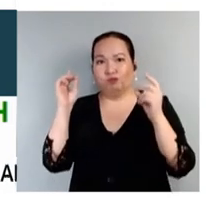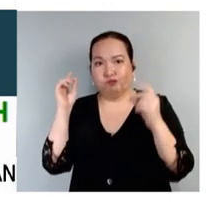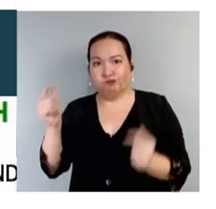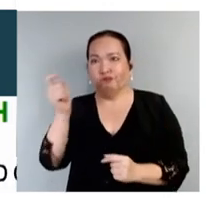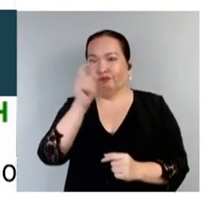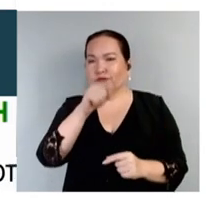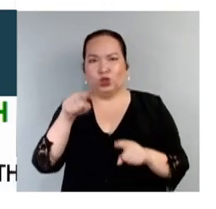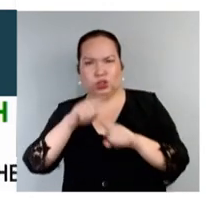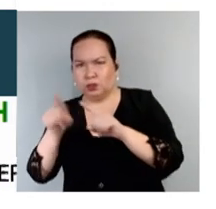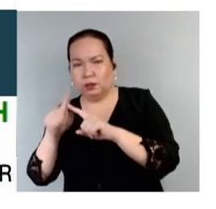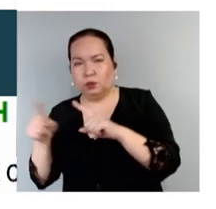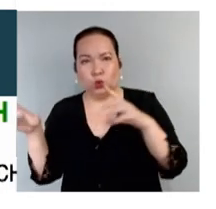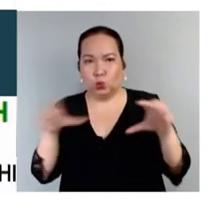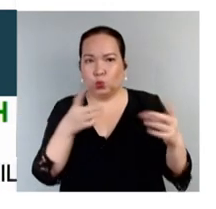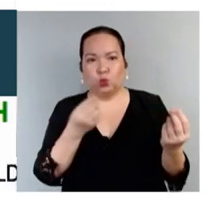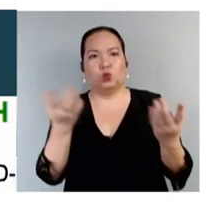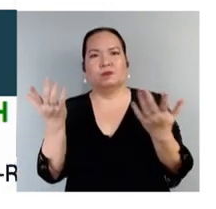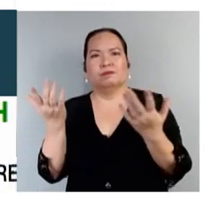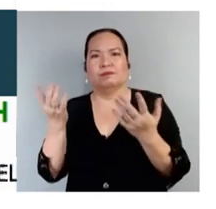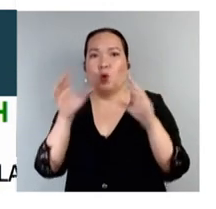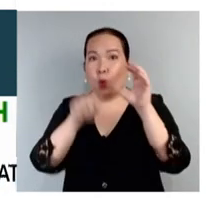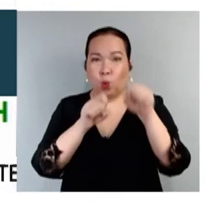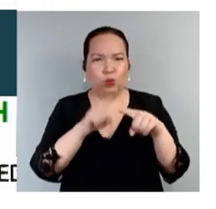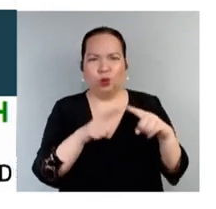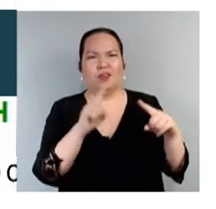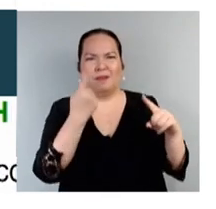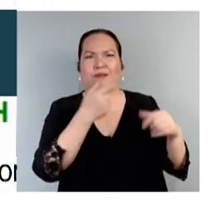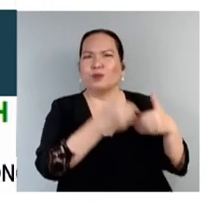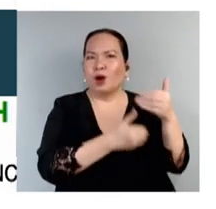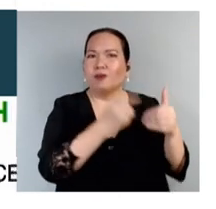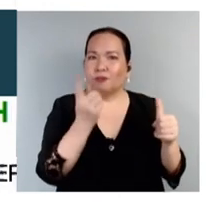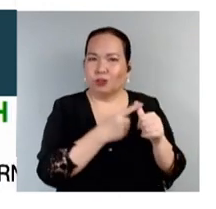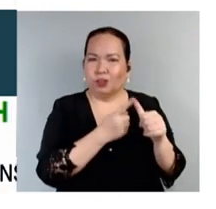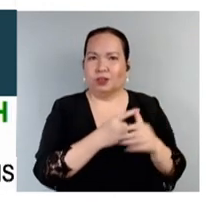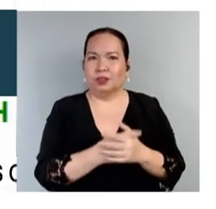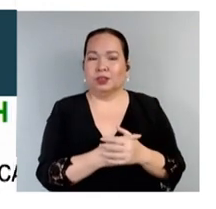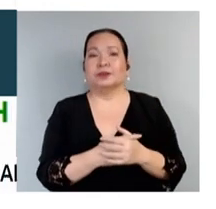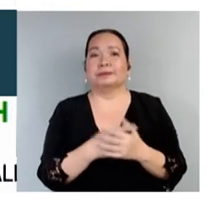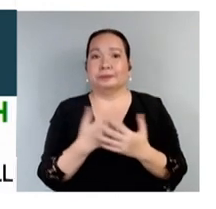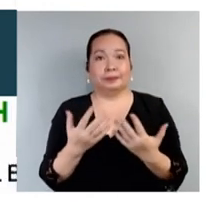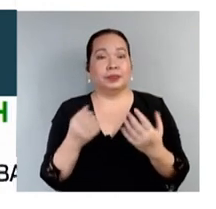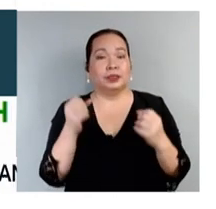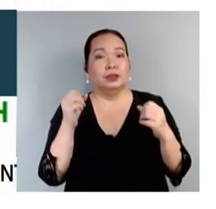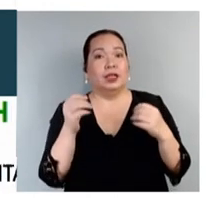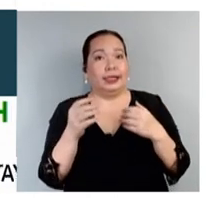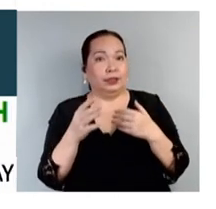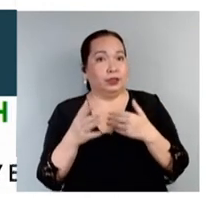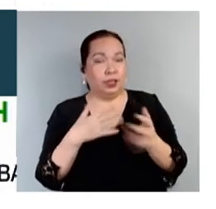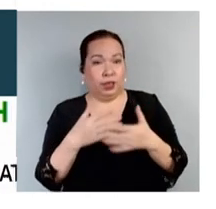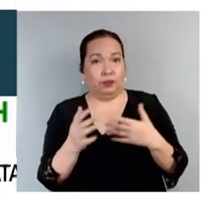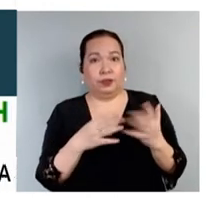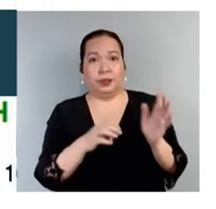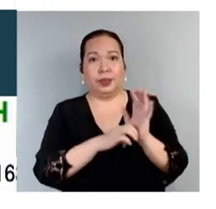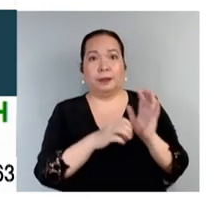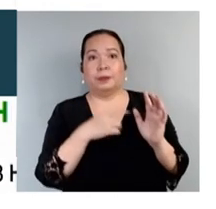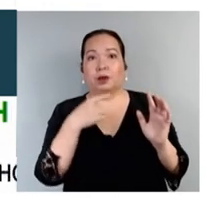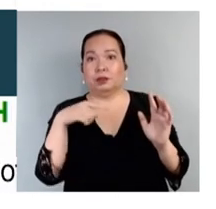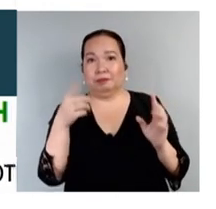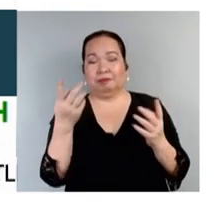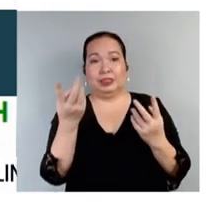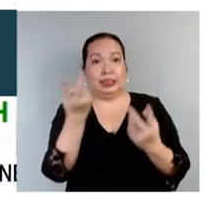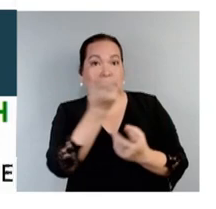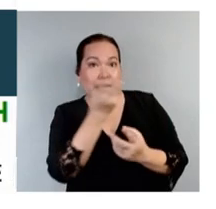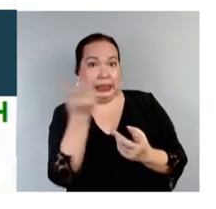or a particular group. Now, again, even if we say that there is a background on the part